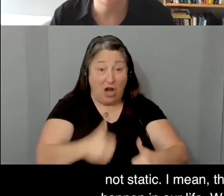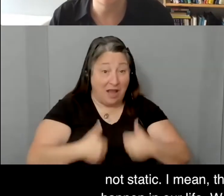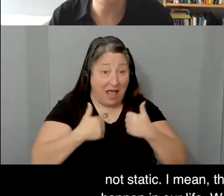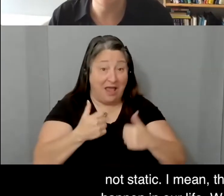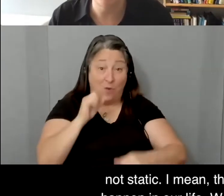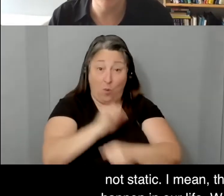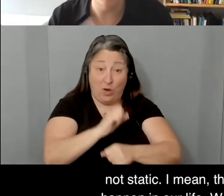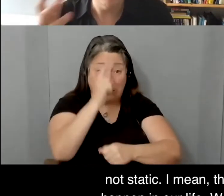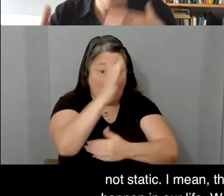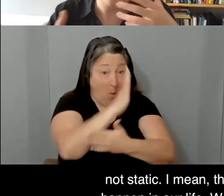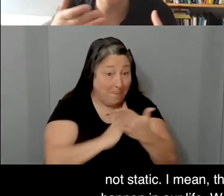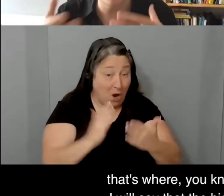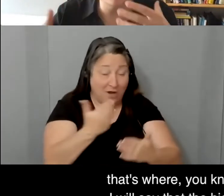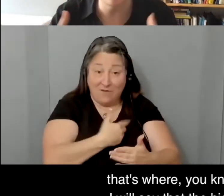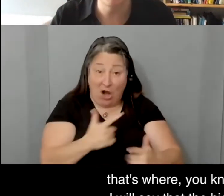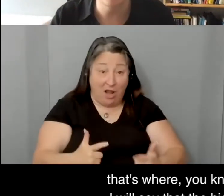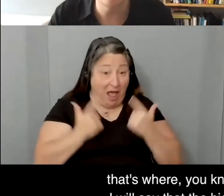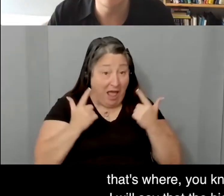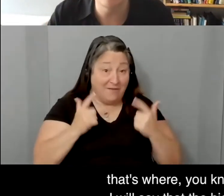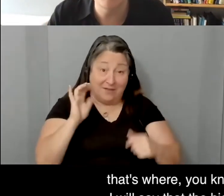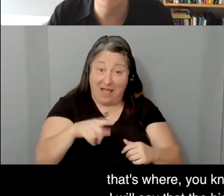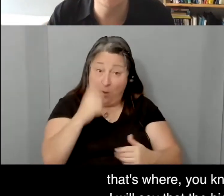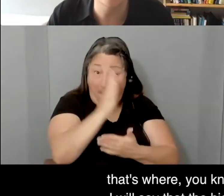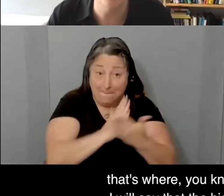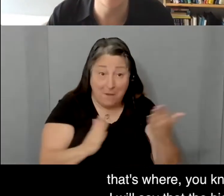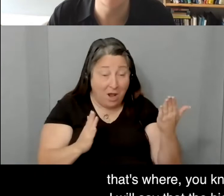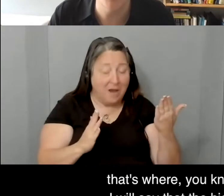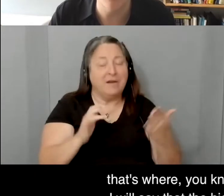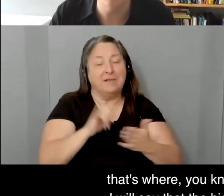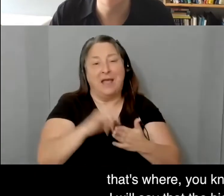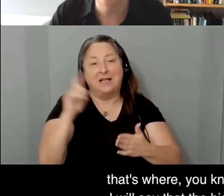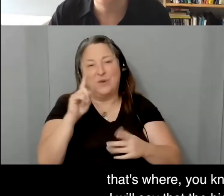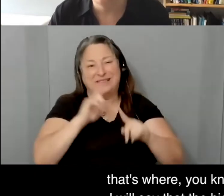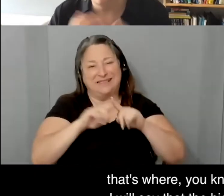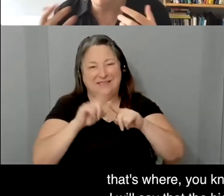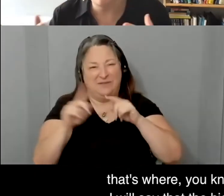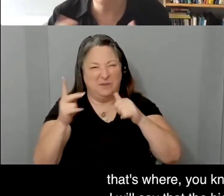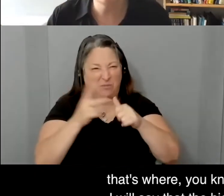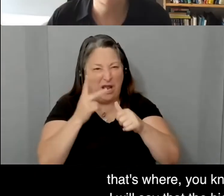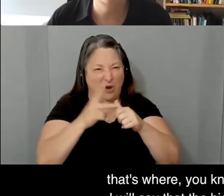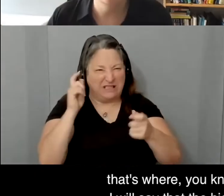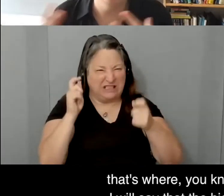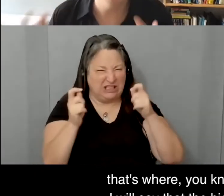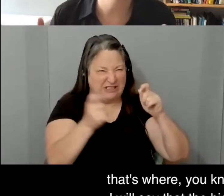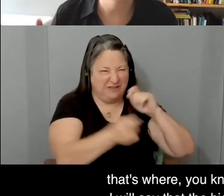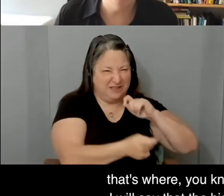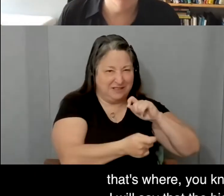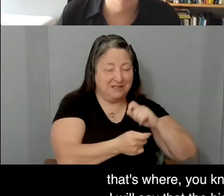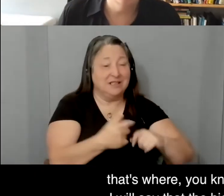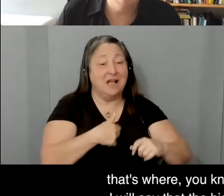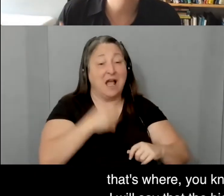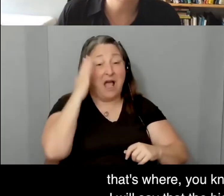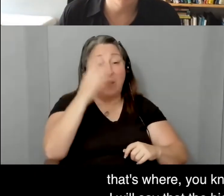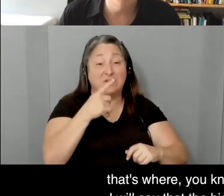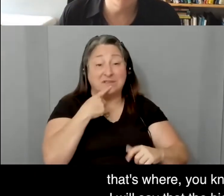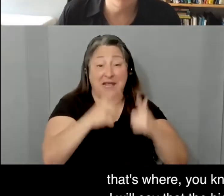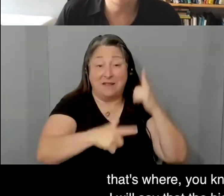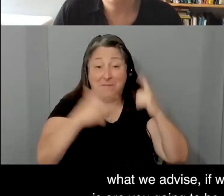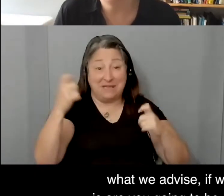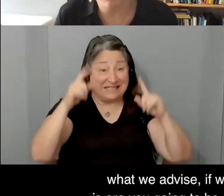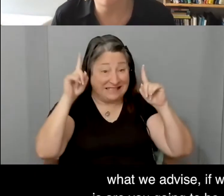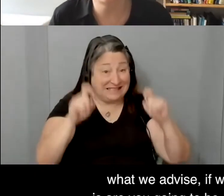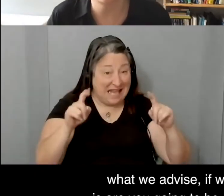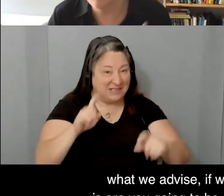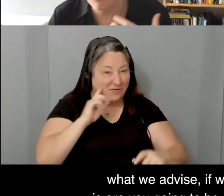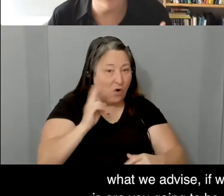component. That's where, you know, different priorities shift. I will say that the biggest litmus test for us,